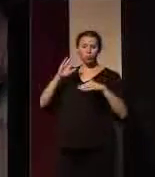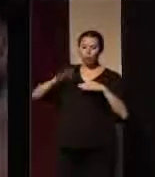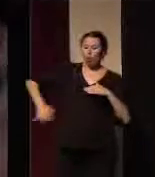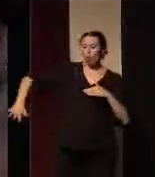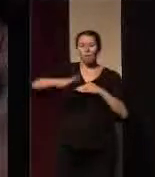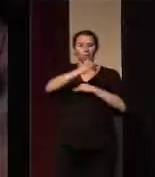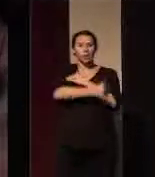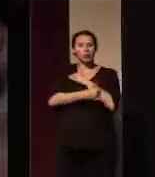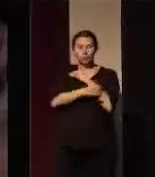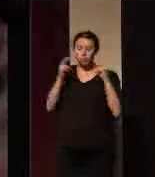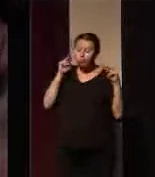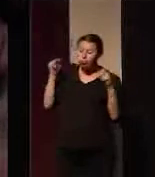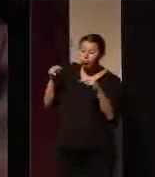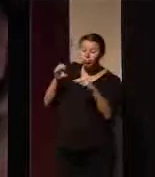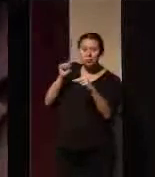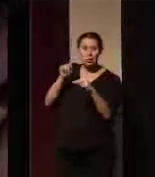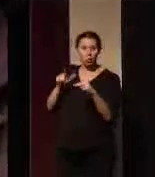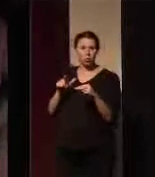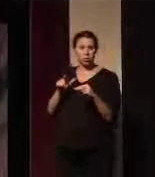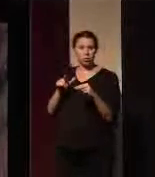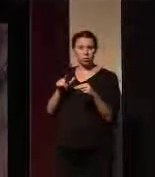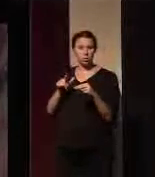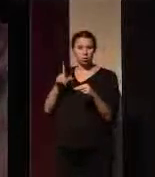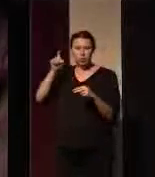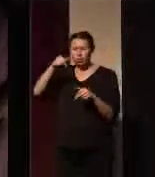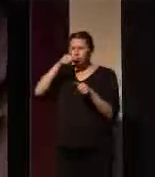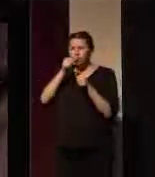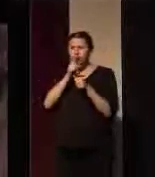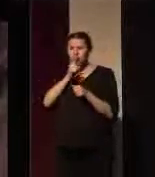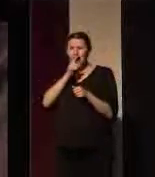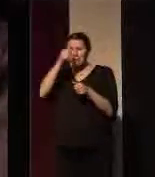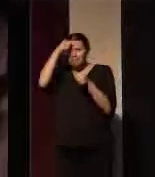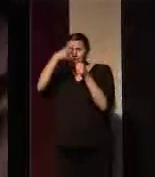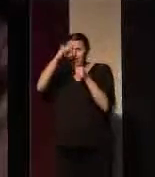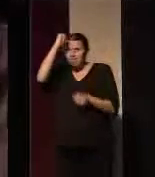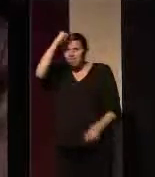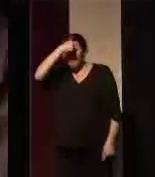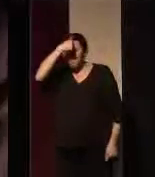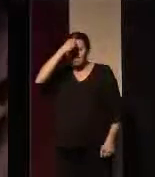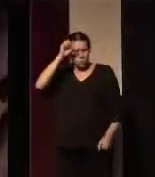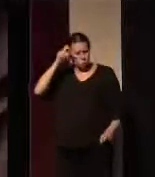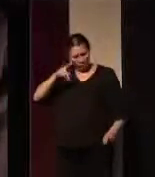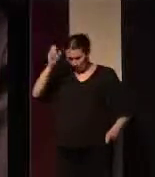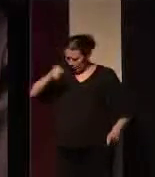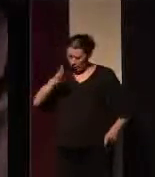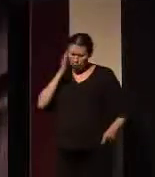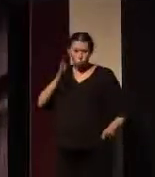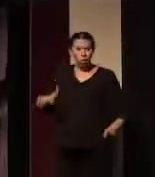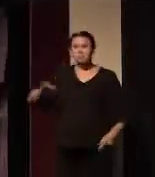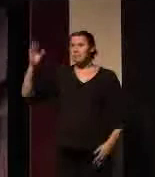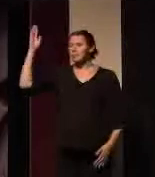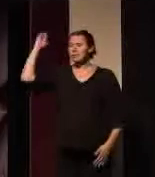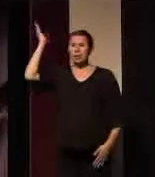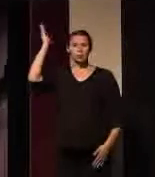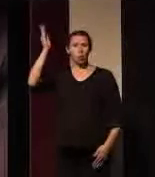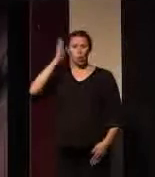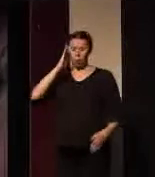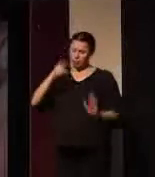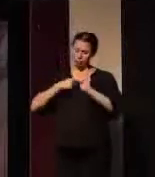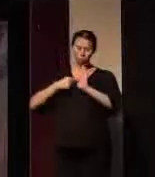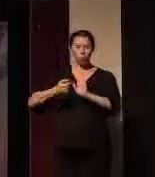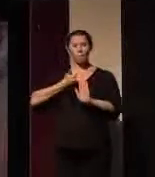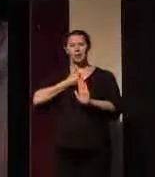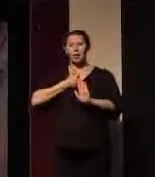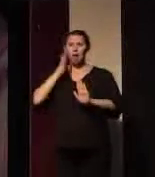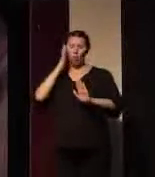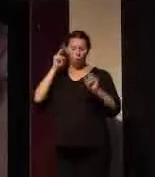you would have to be really committed as a civic-minded person to stick with it and give your testimony and appear and expose yourself to the